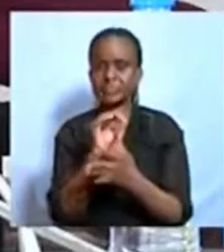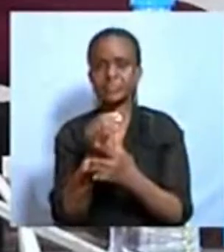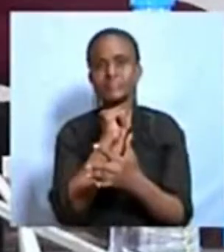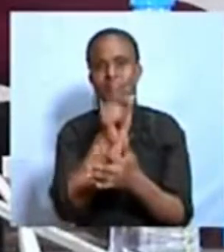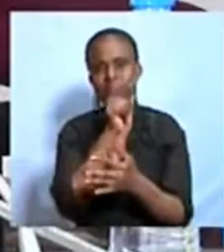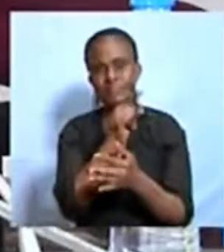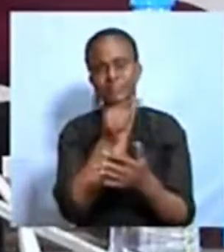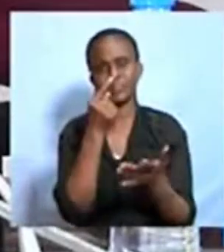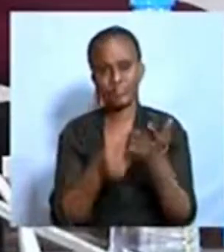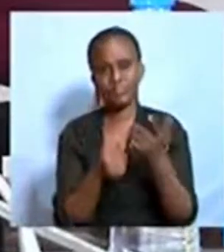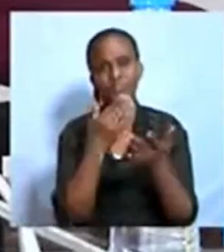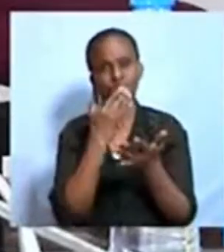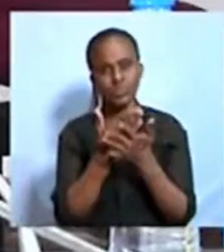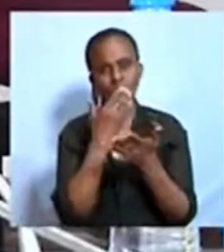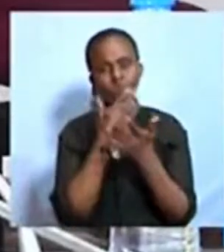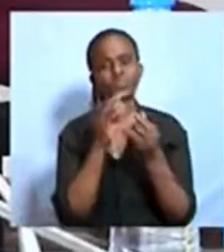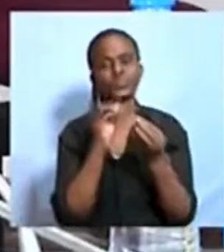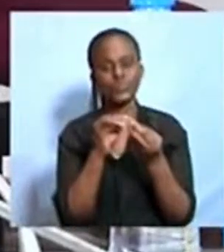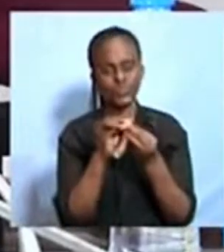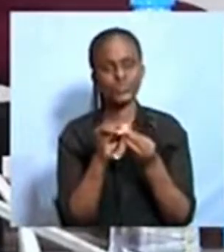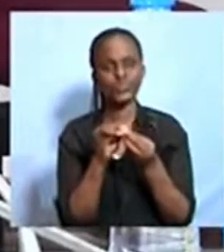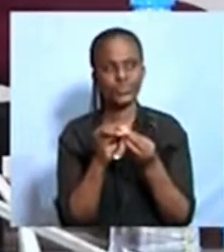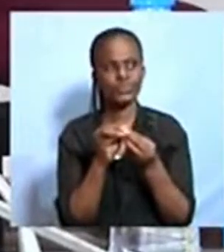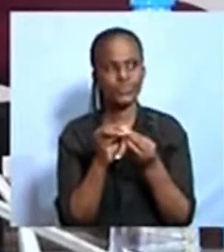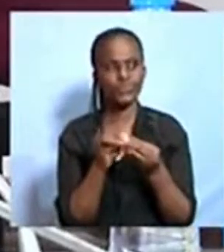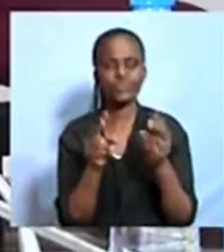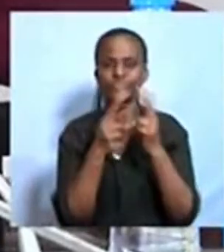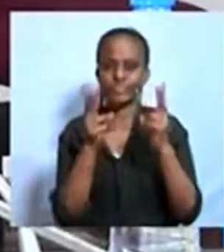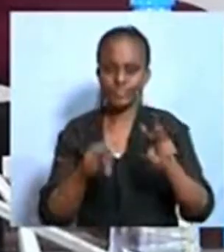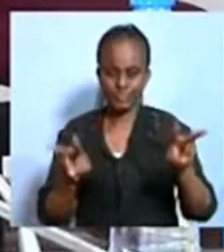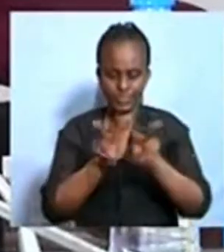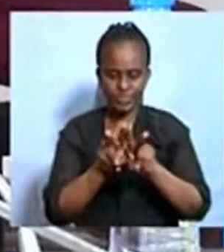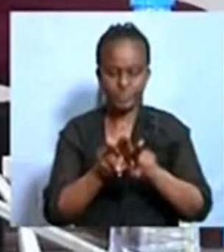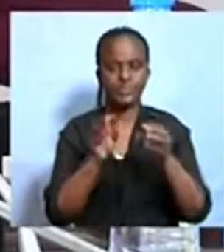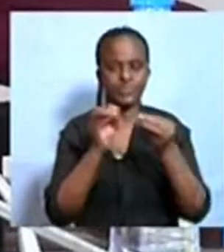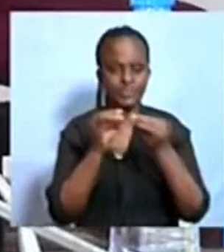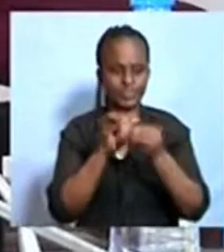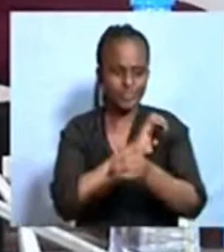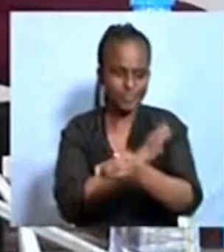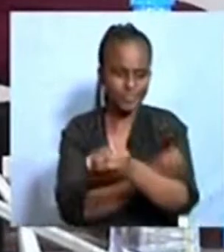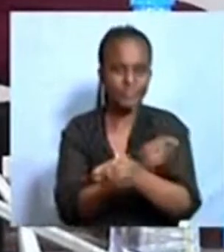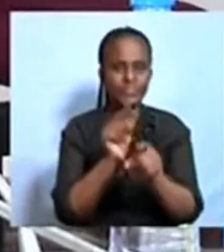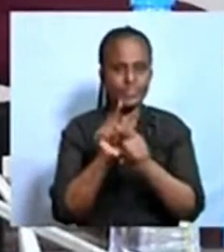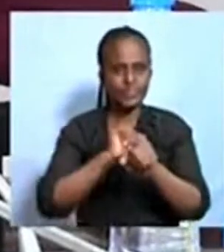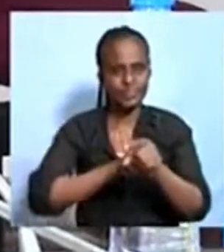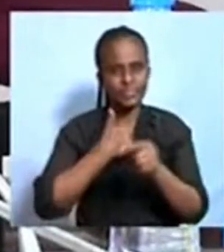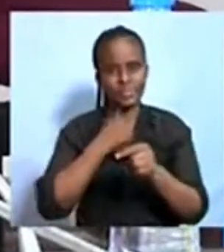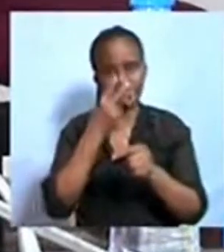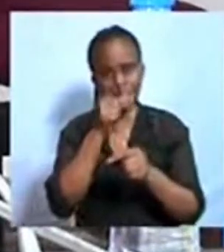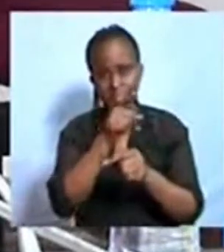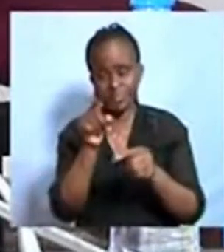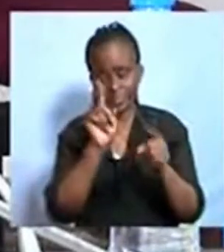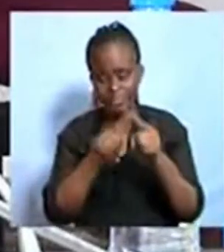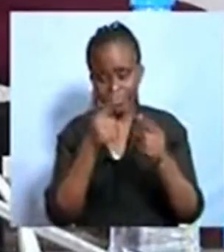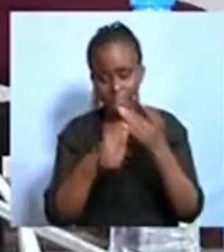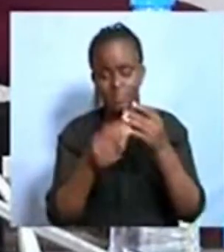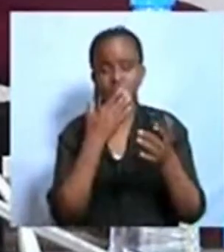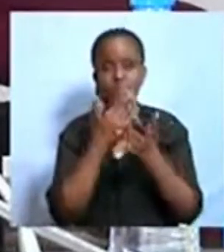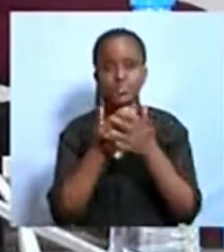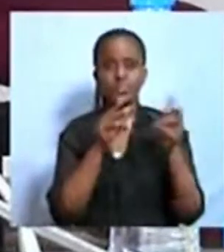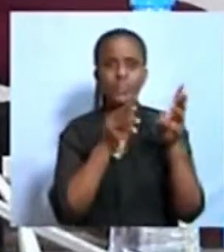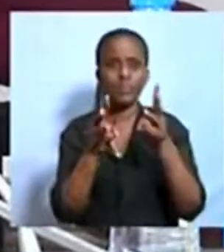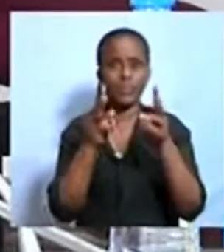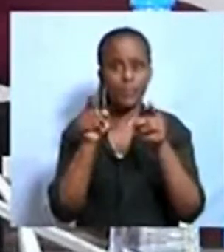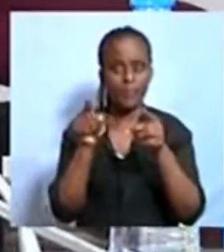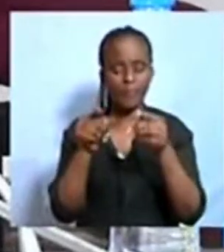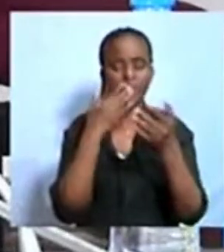think that also carries a lot of value, a lot of energy, and we have seen. But also, this is a methodology that